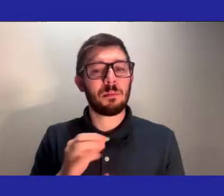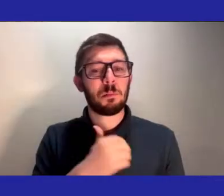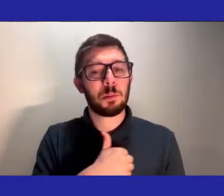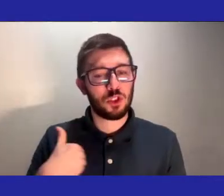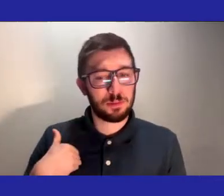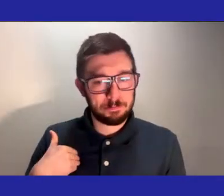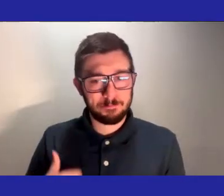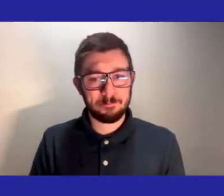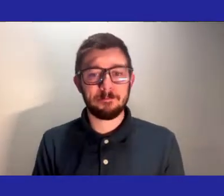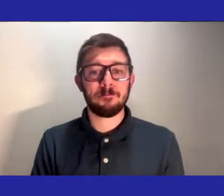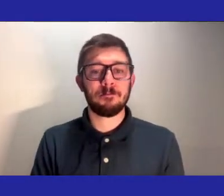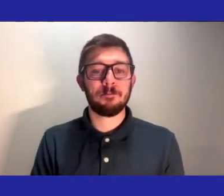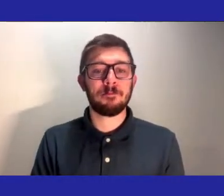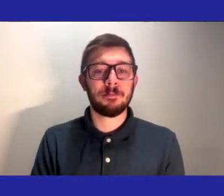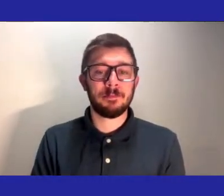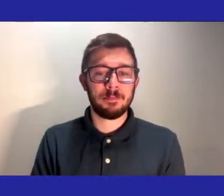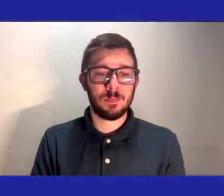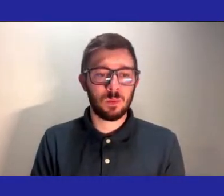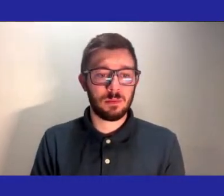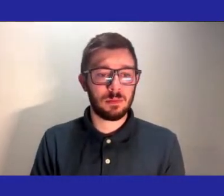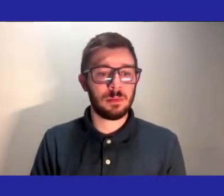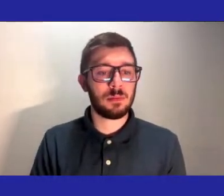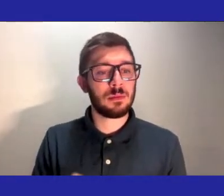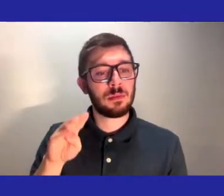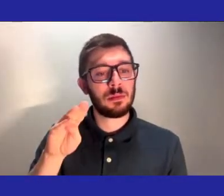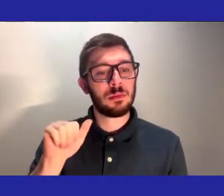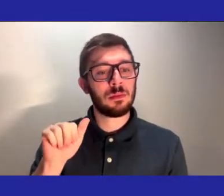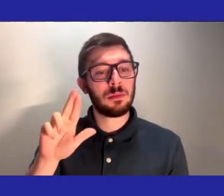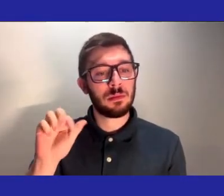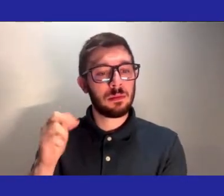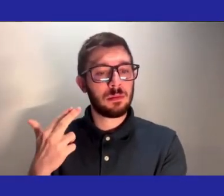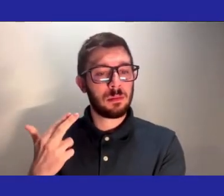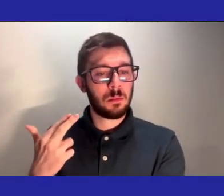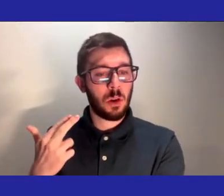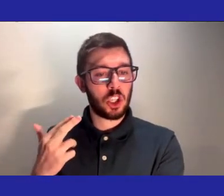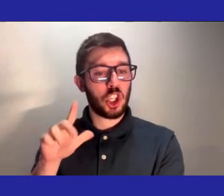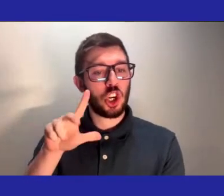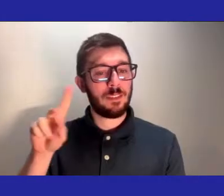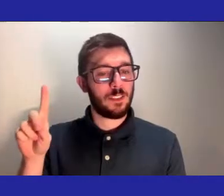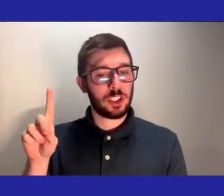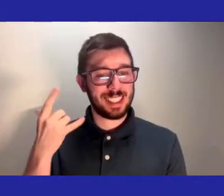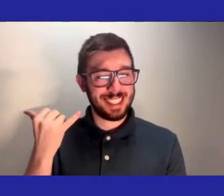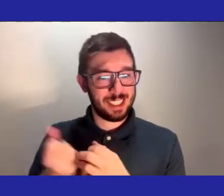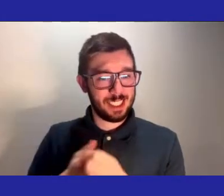As of March 31st of this year, MetroPlus has close to